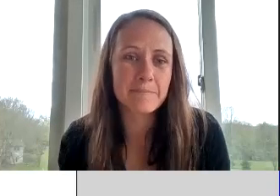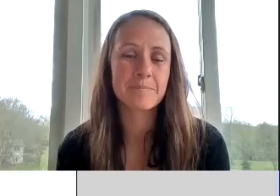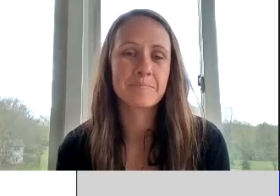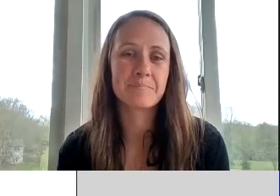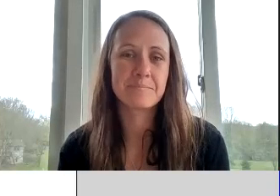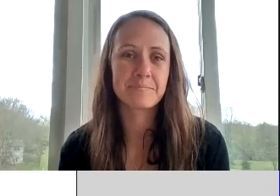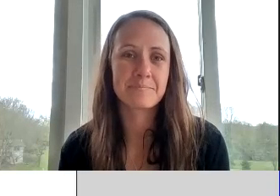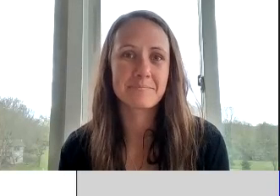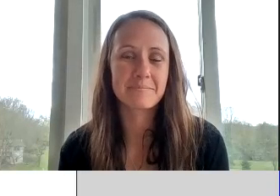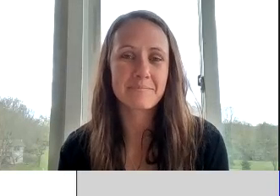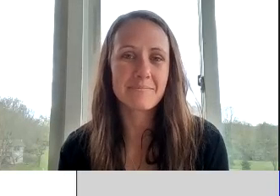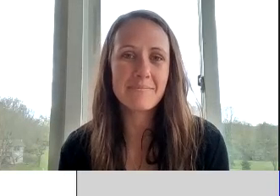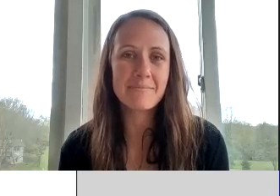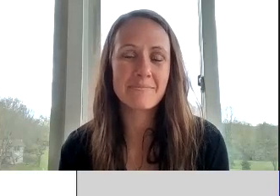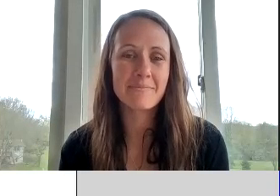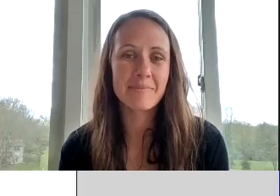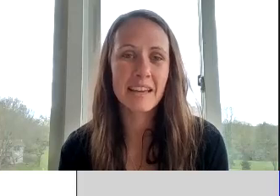doing?